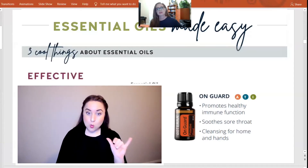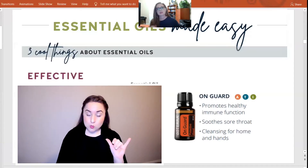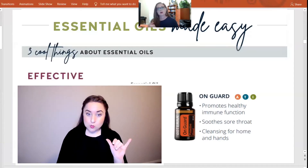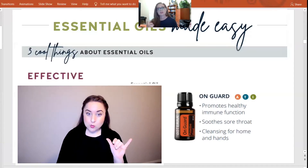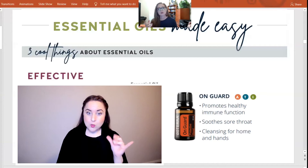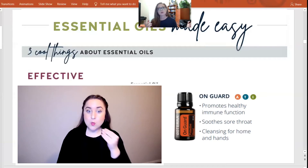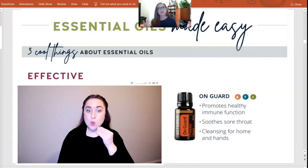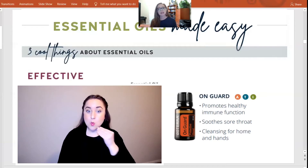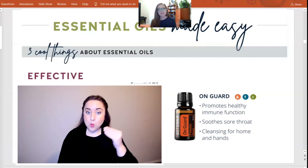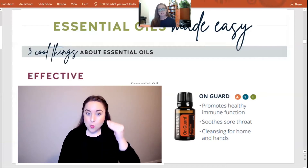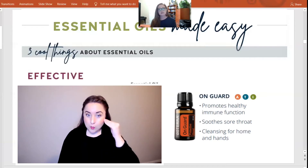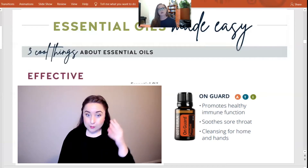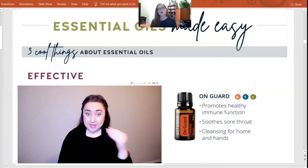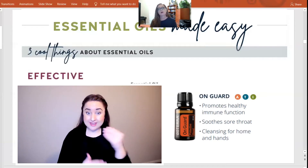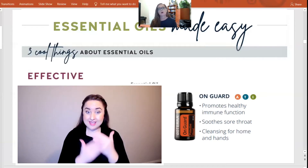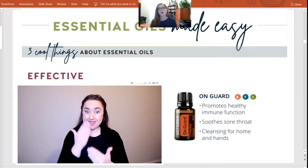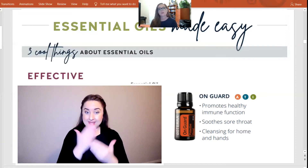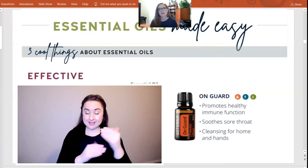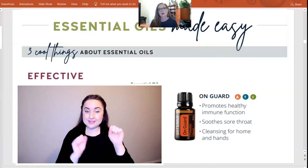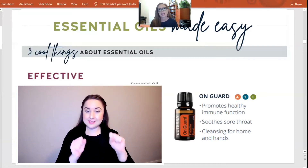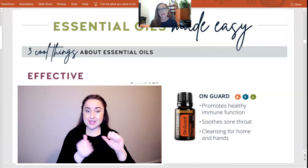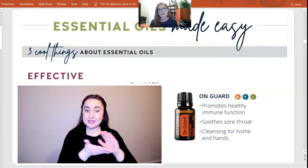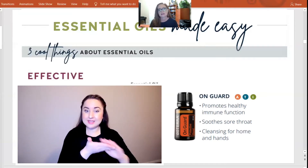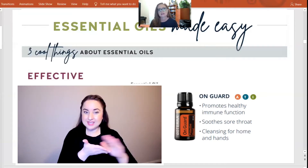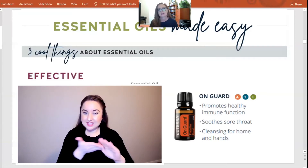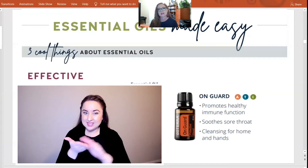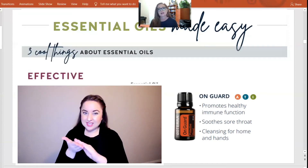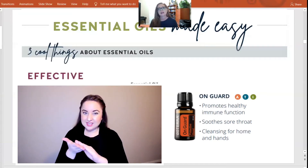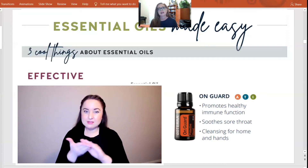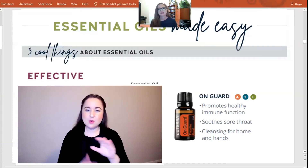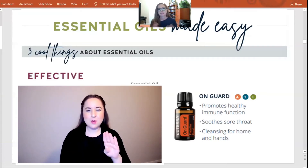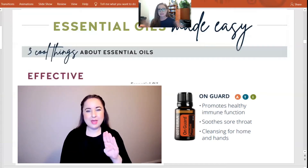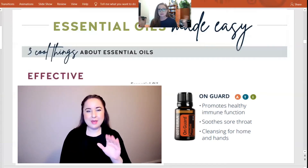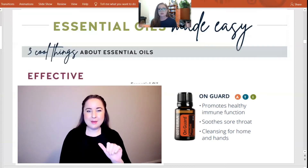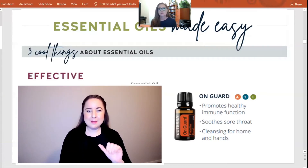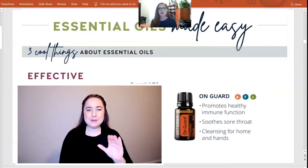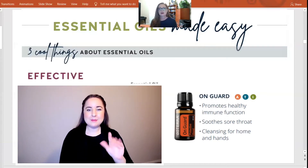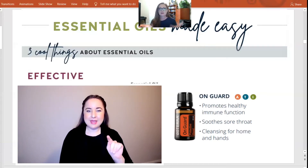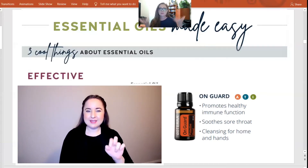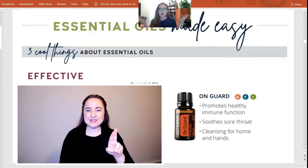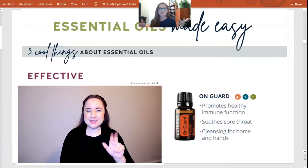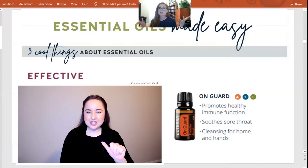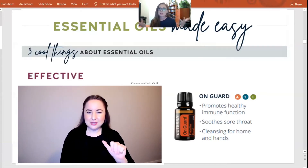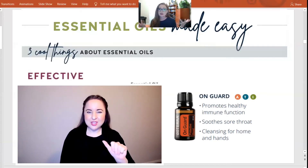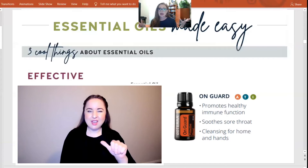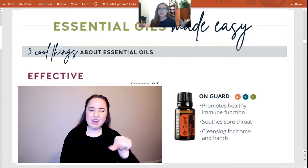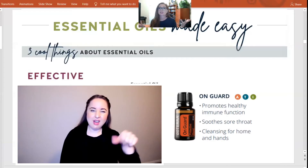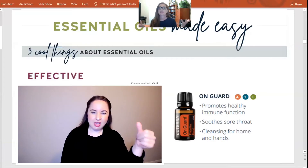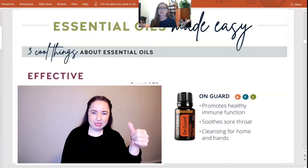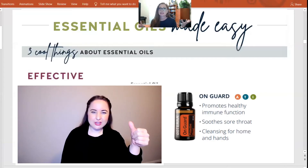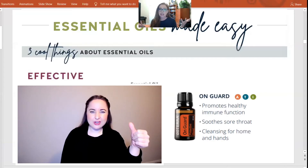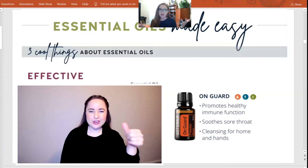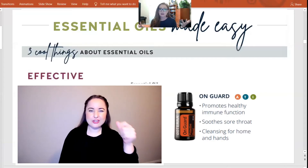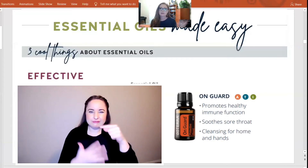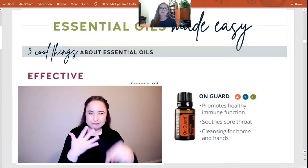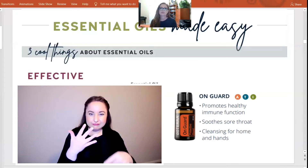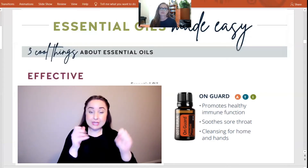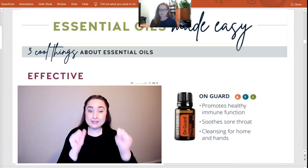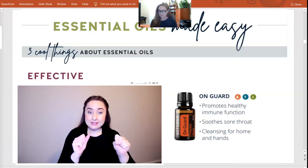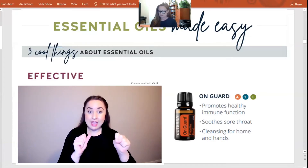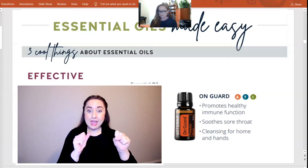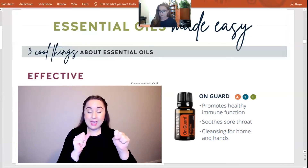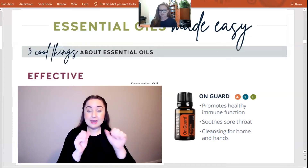It's also cleansing for our home and our hands. It can kill bugs that are actually in the air.